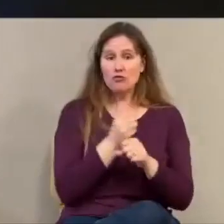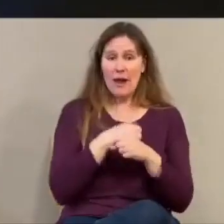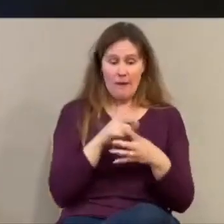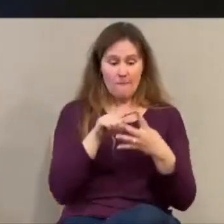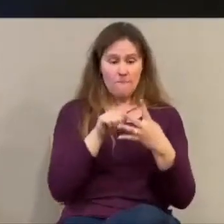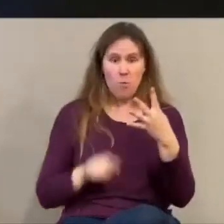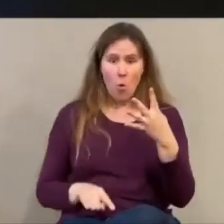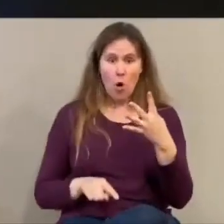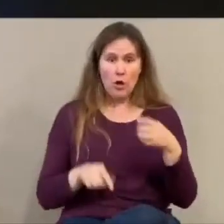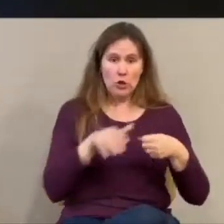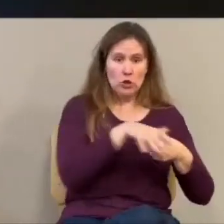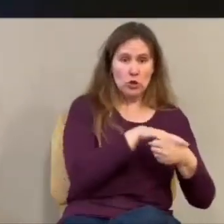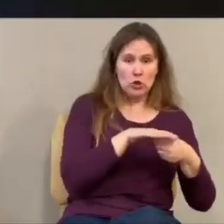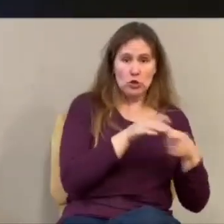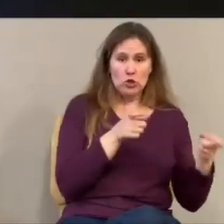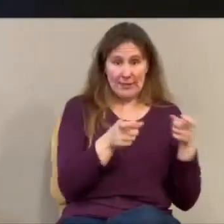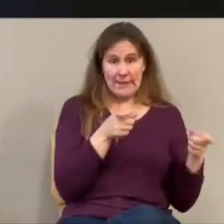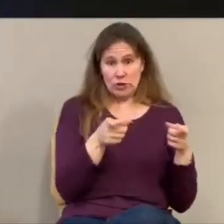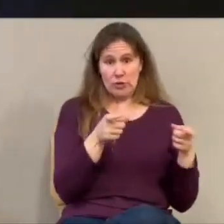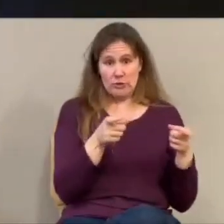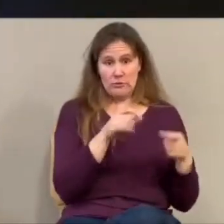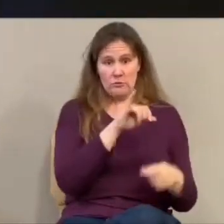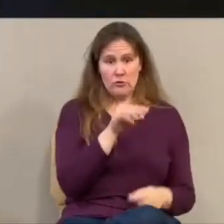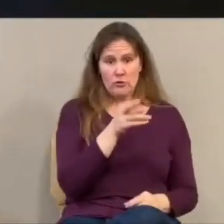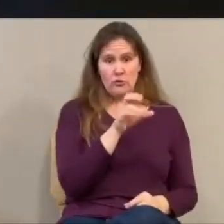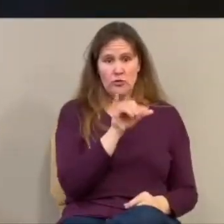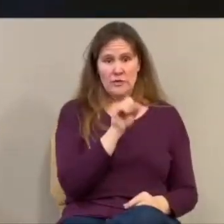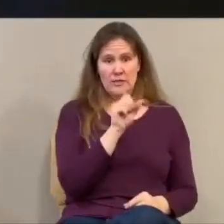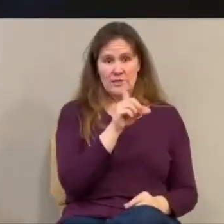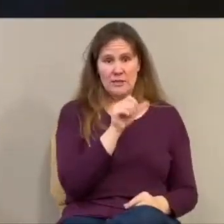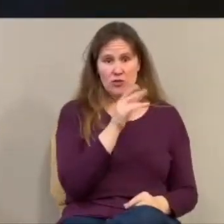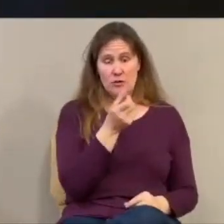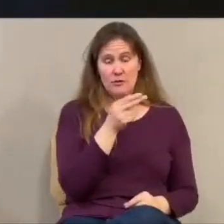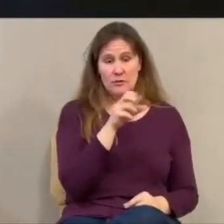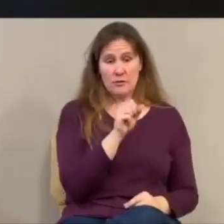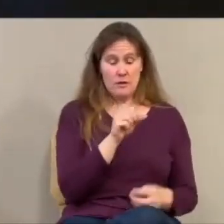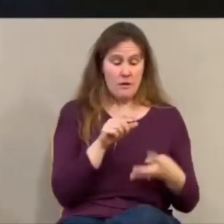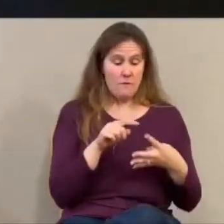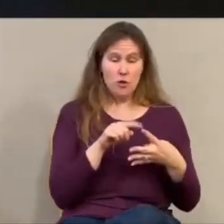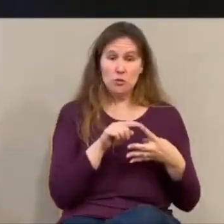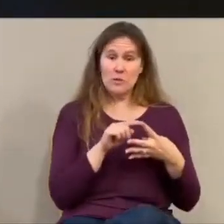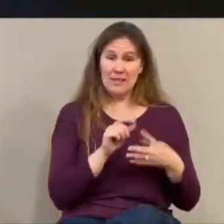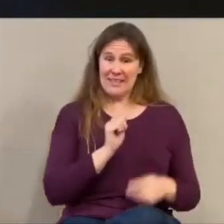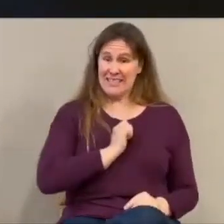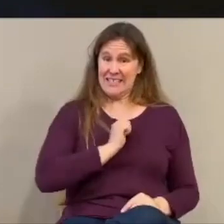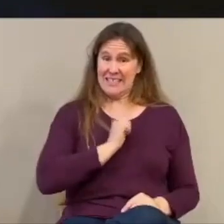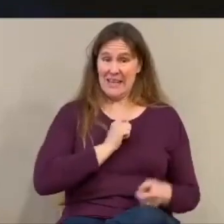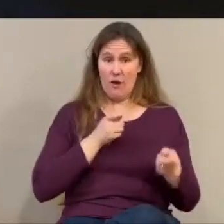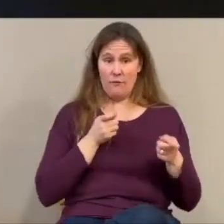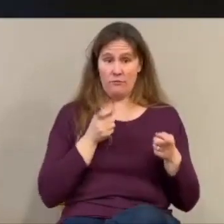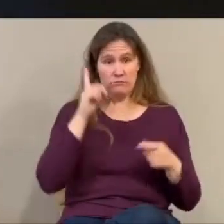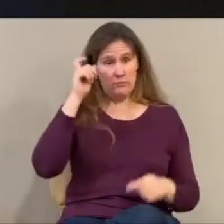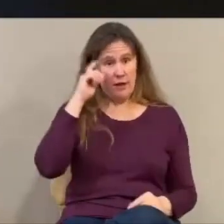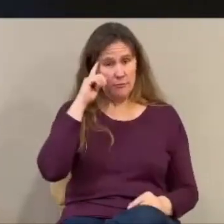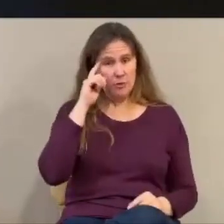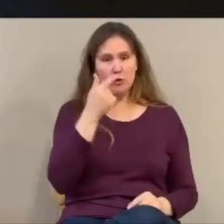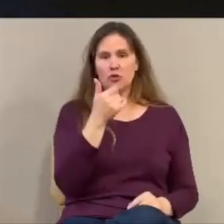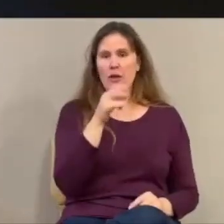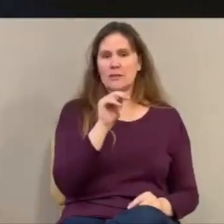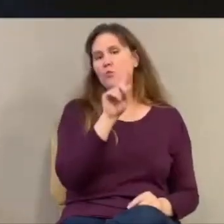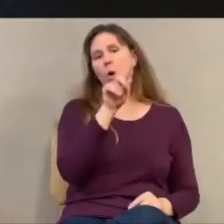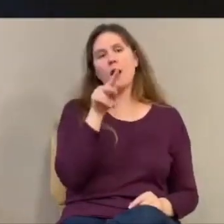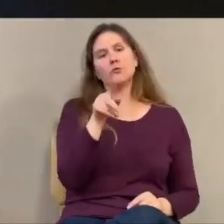4 jurisdictions. He's created 4 jurisdictions. The first one is self-government. He did it in Genesis